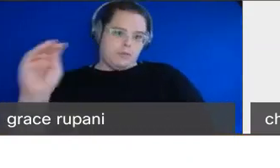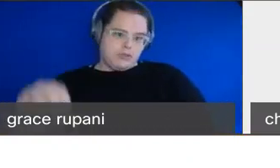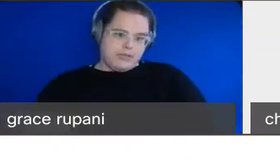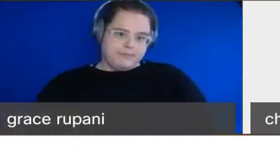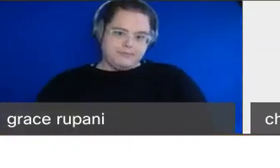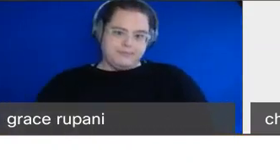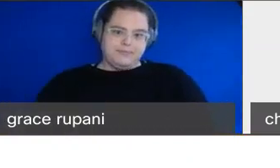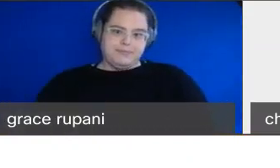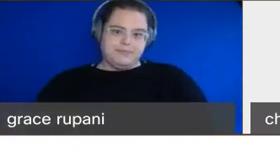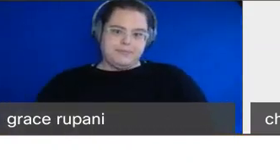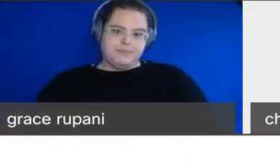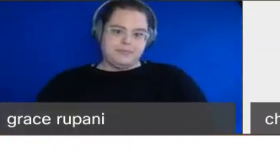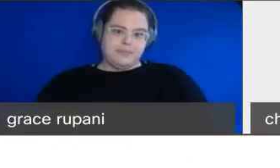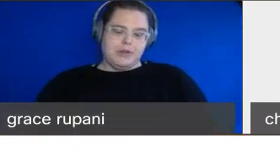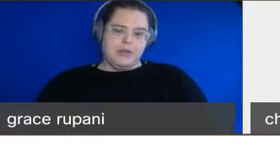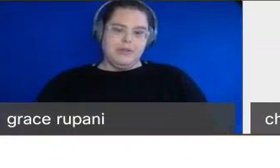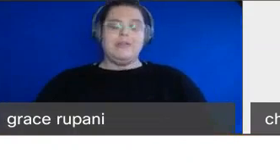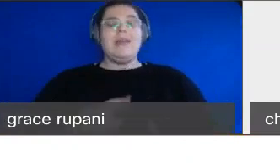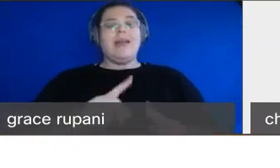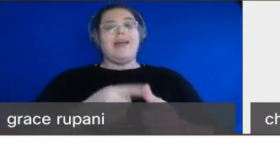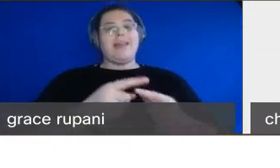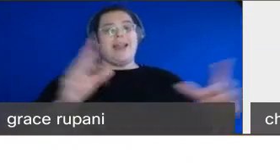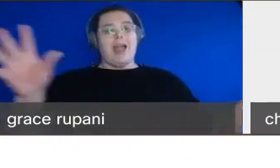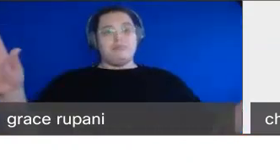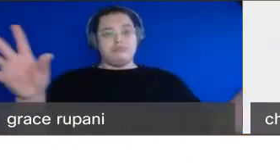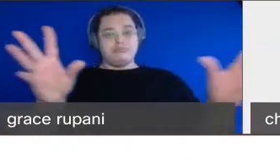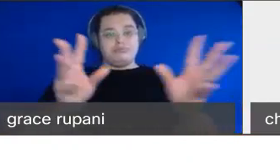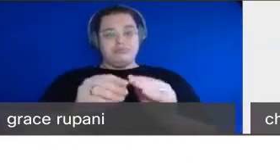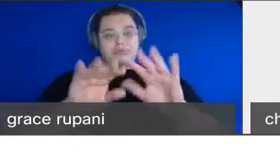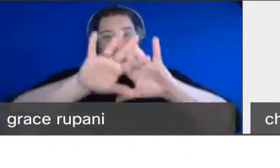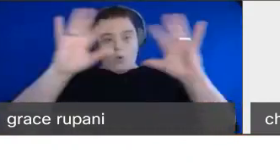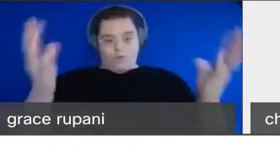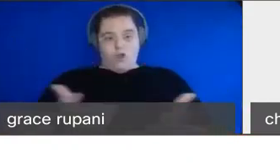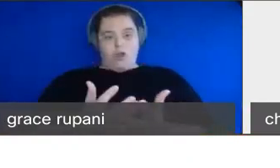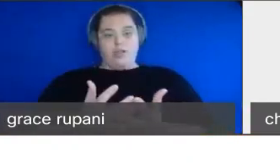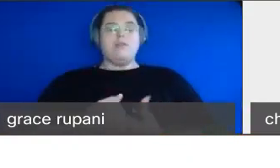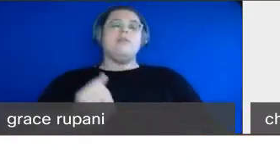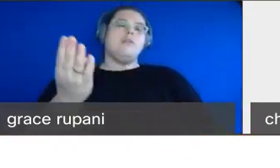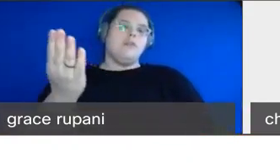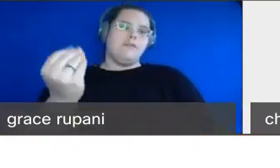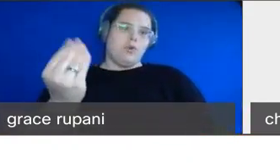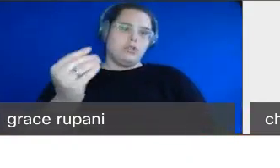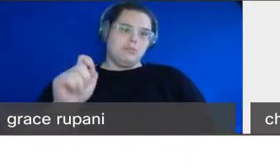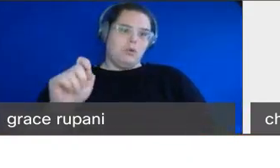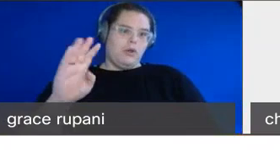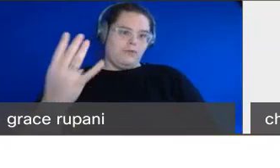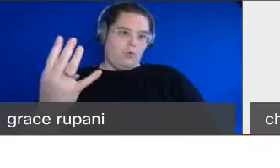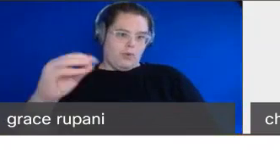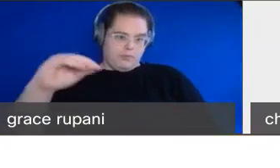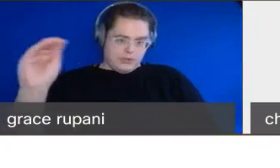people supported by DDA, what we've seen is a 14.4% infection rate with COVID, which